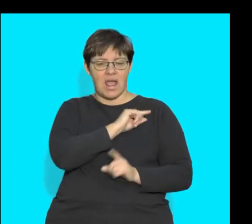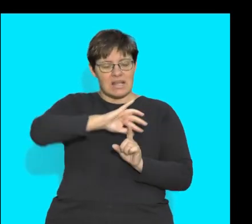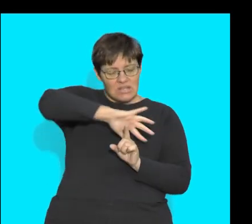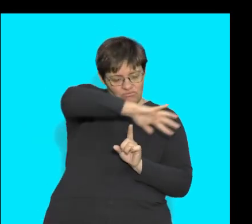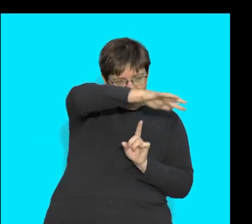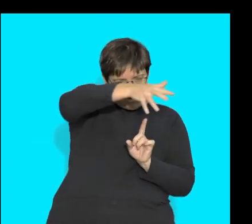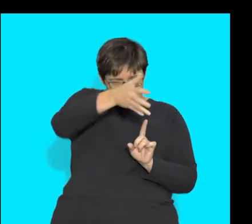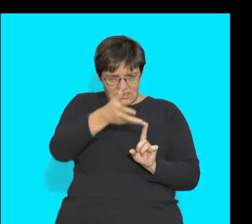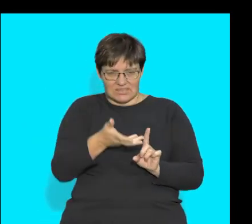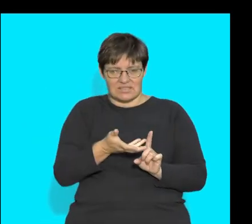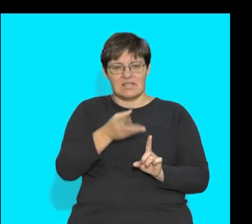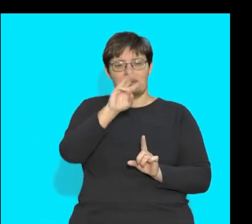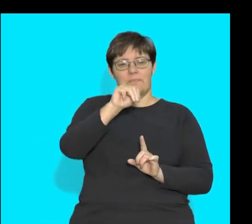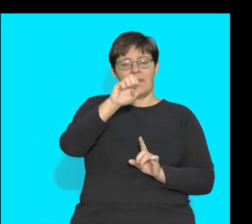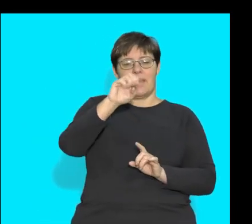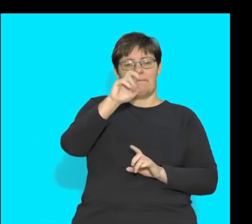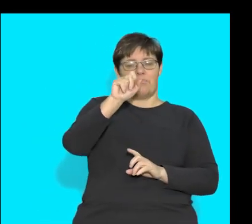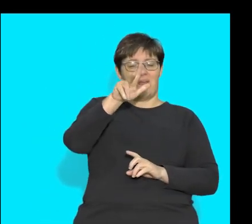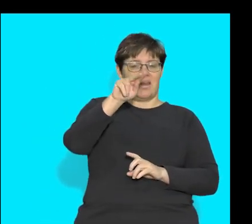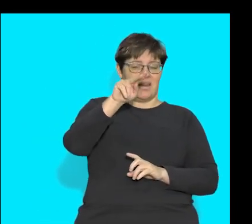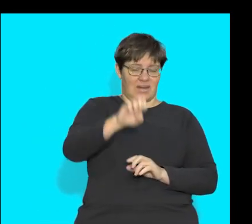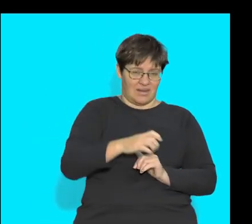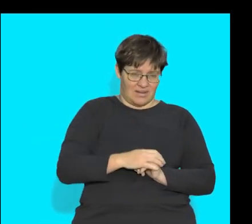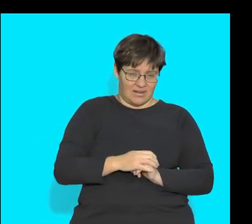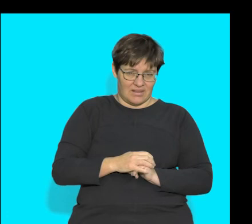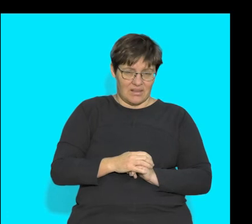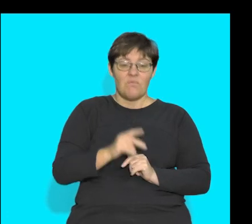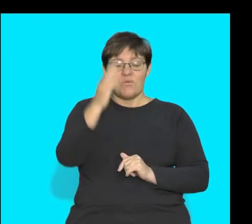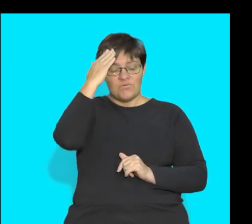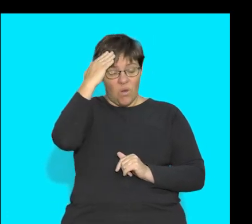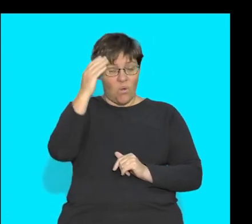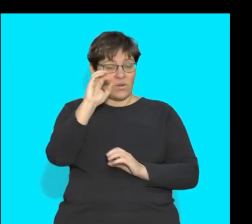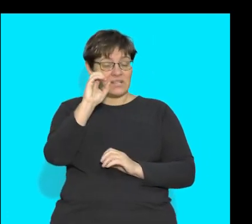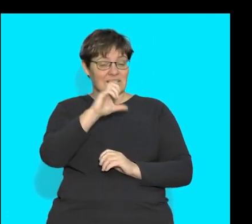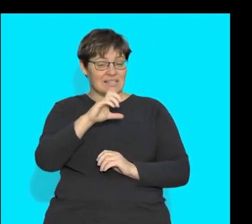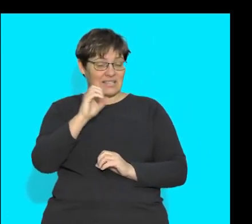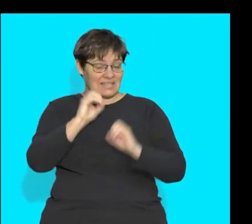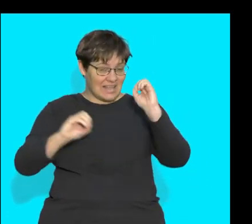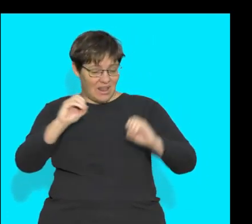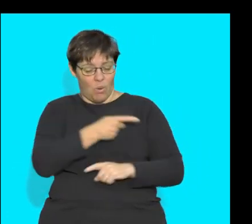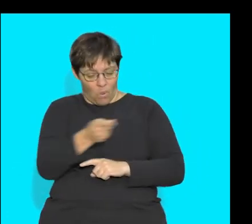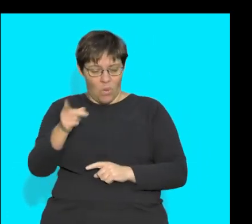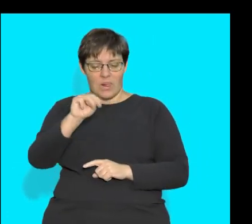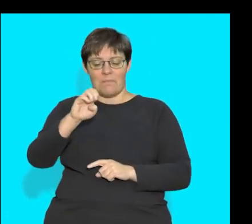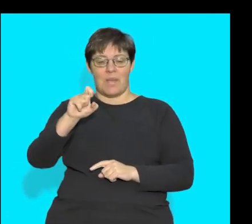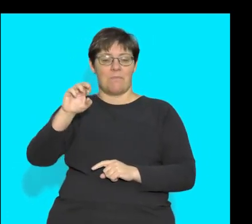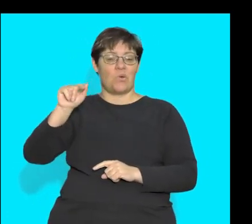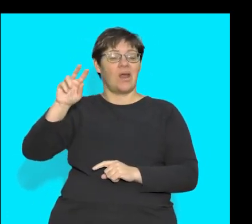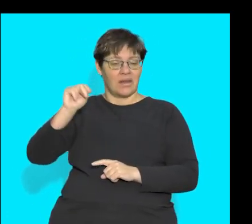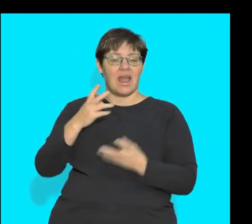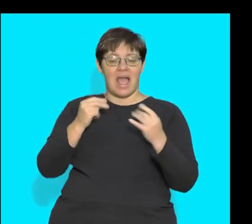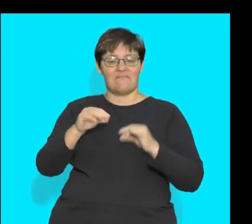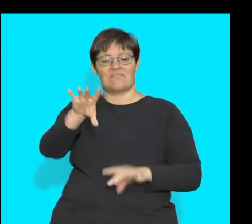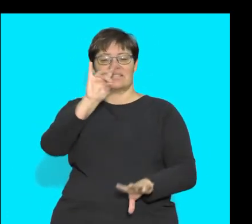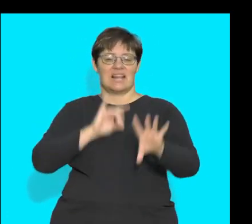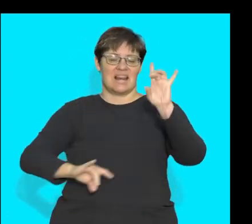is surrounded by a membrane. And what do we know in our cell? That all our membranes, right, are